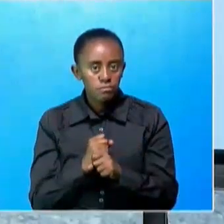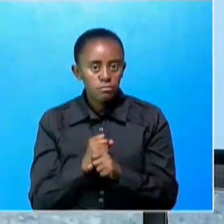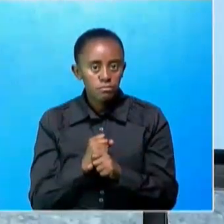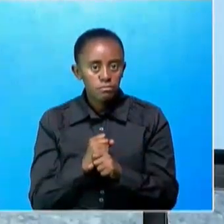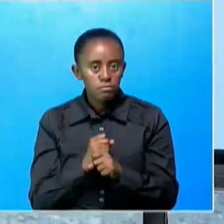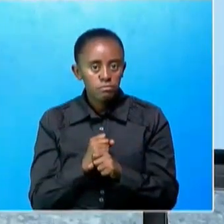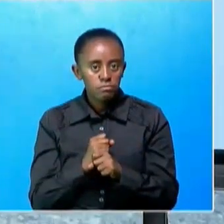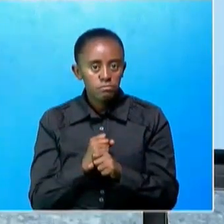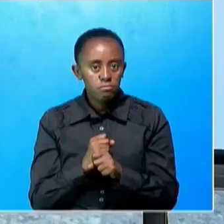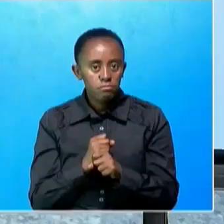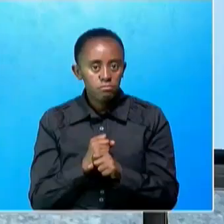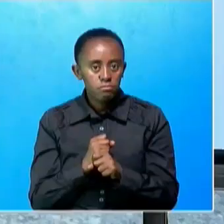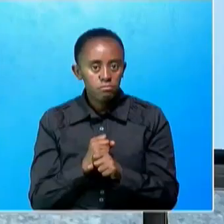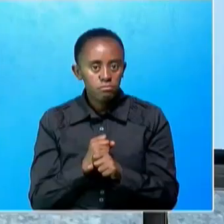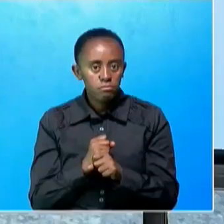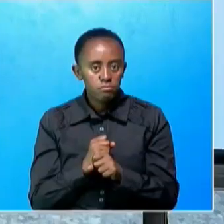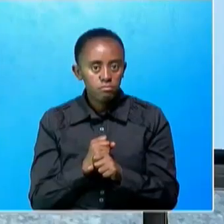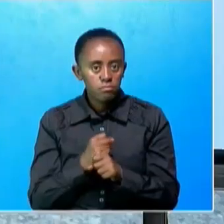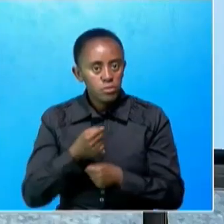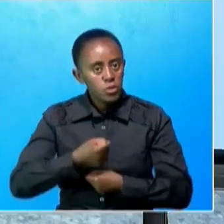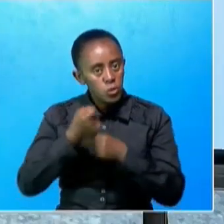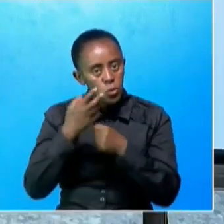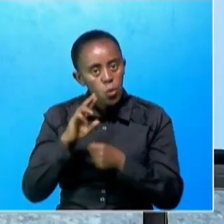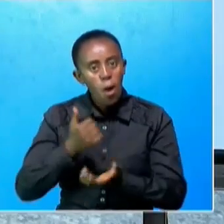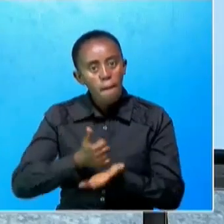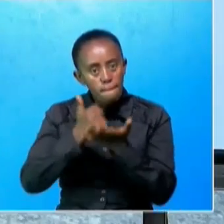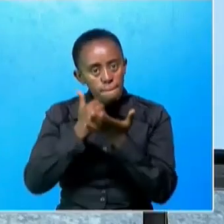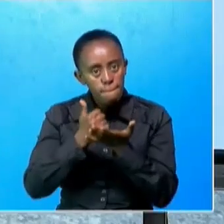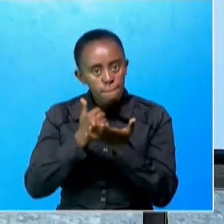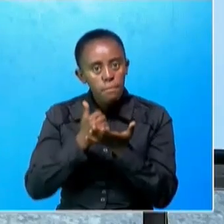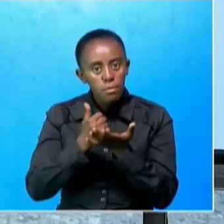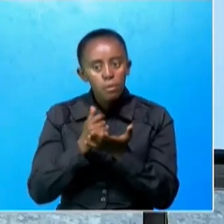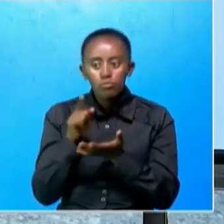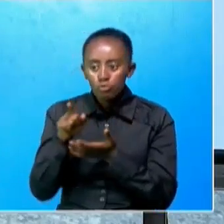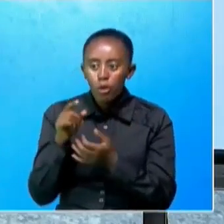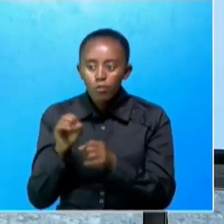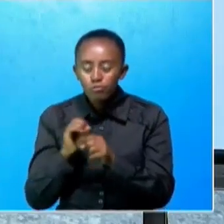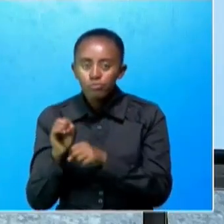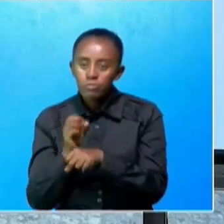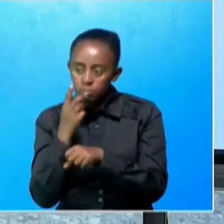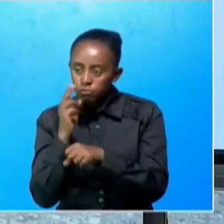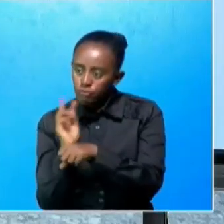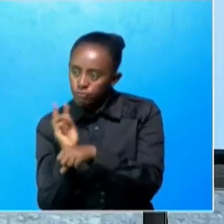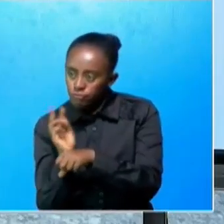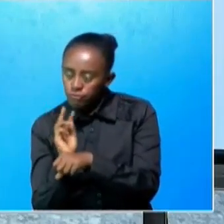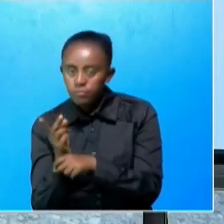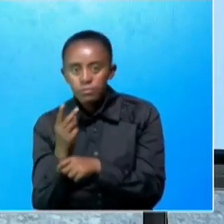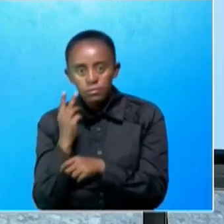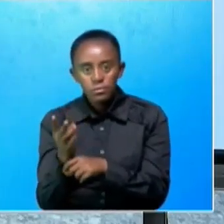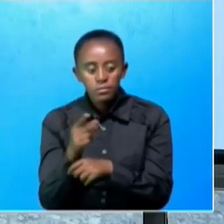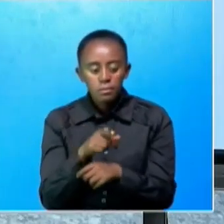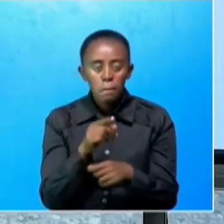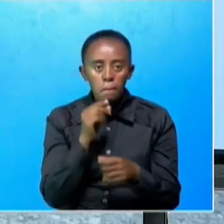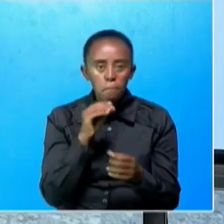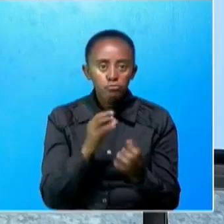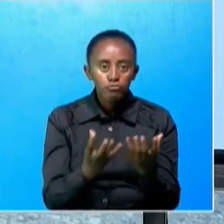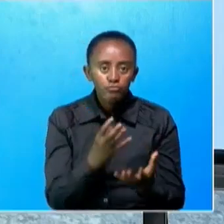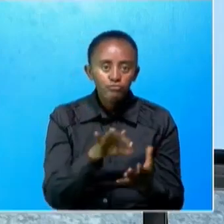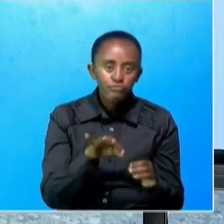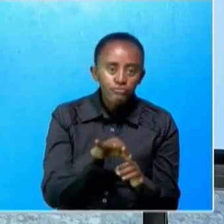And instead of supporting or helping your mom, you are doing it. This is another action.